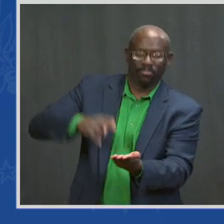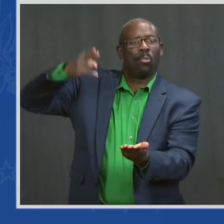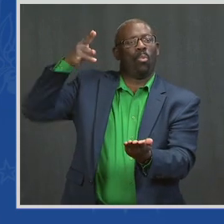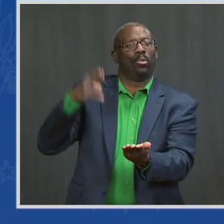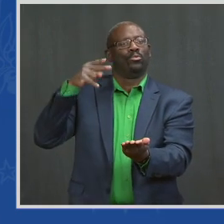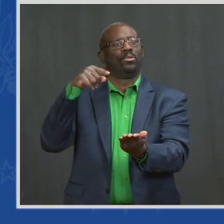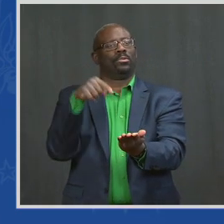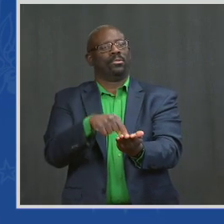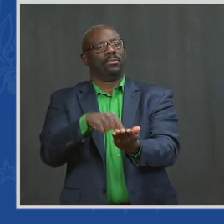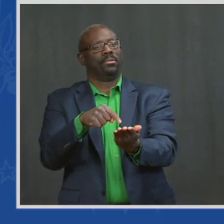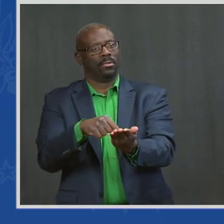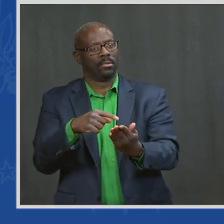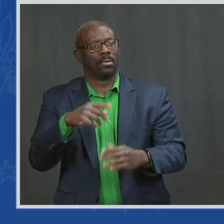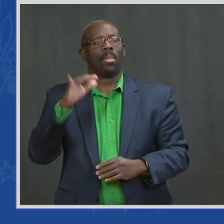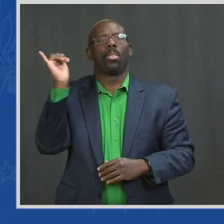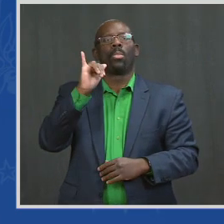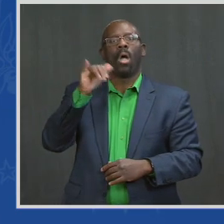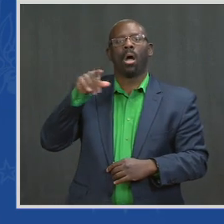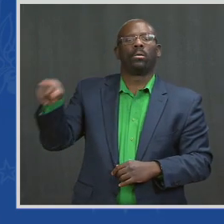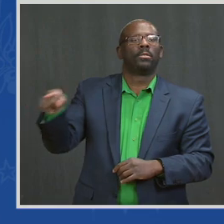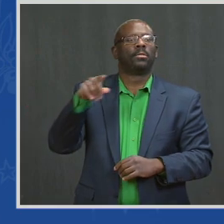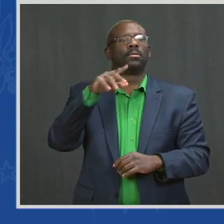love her.